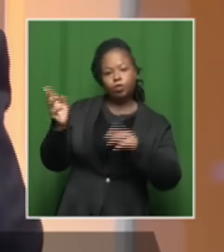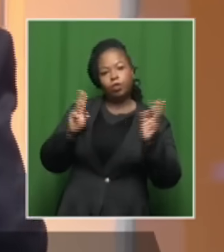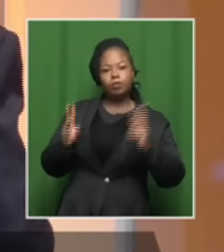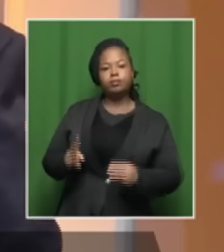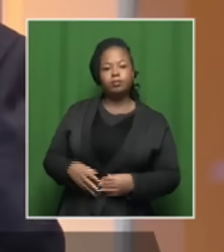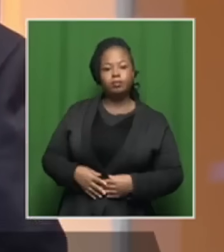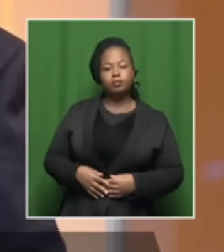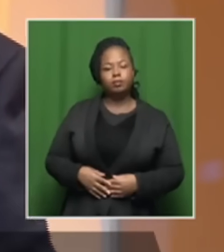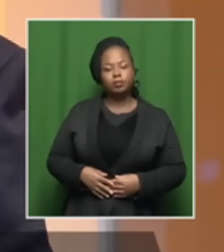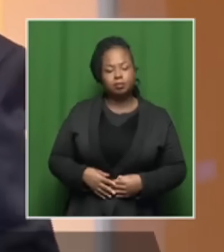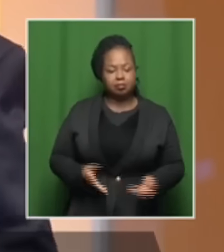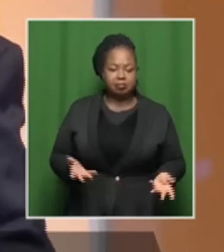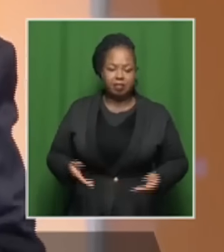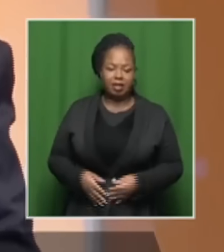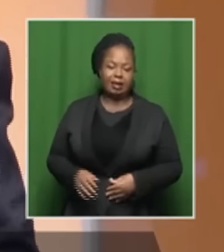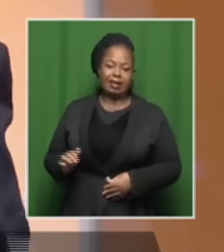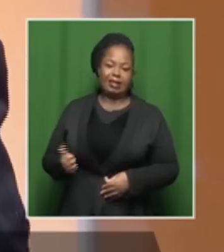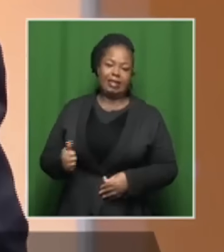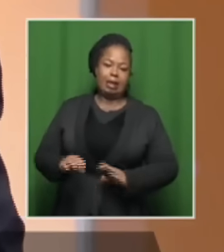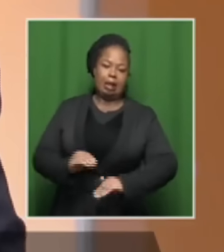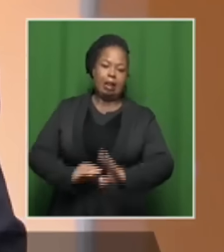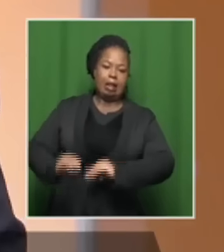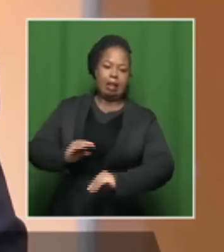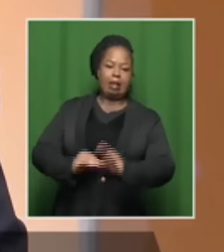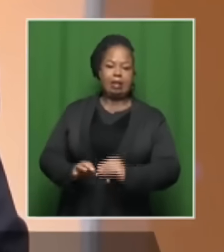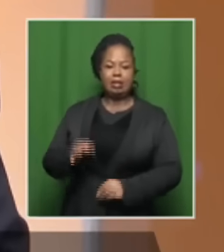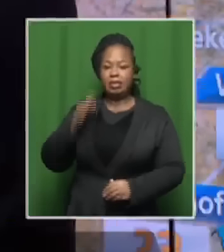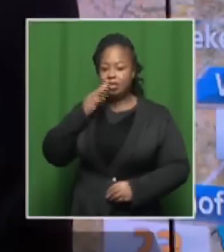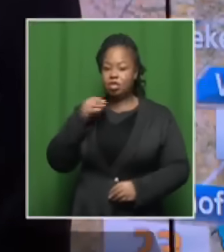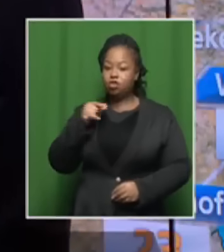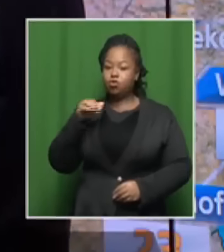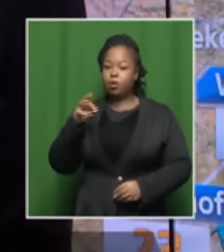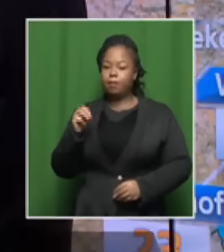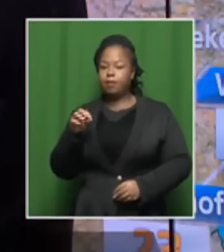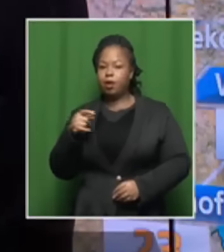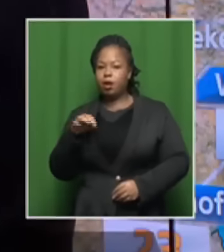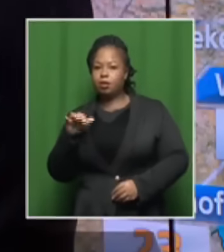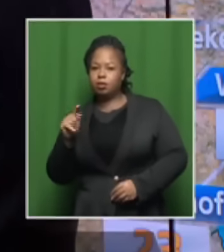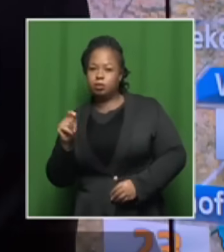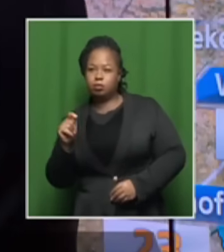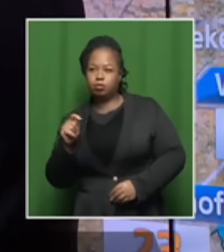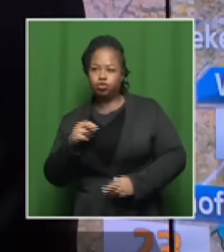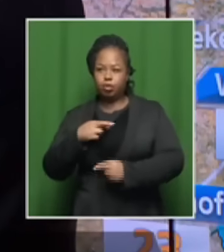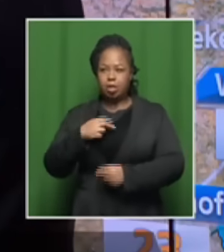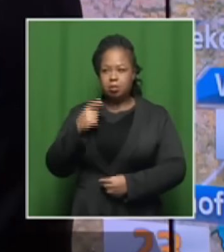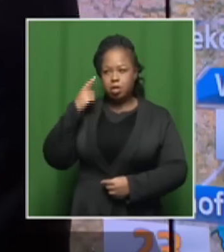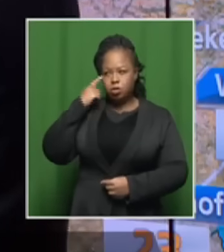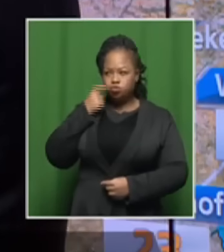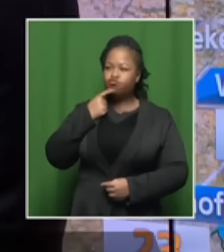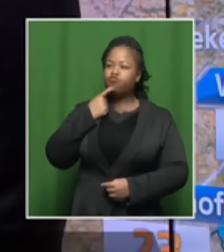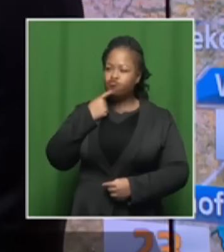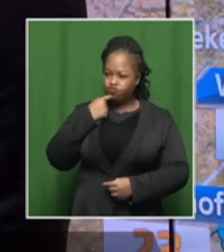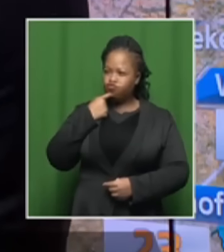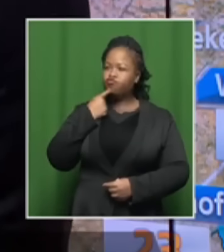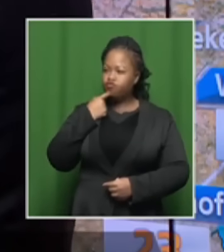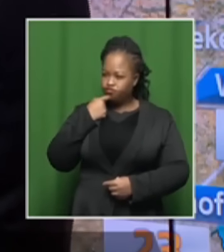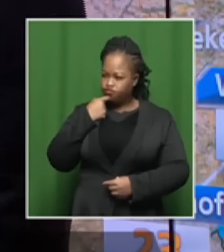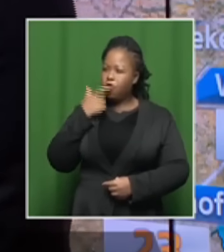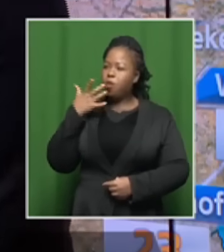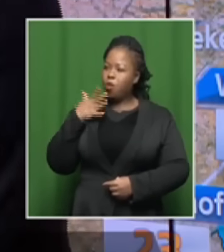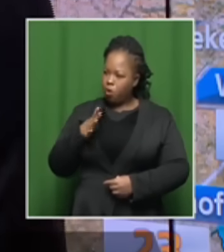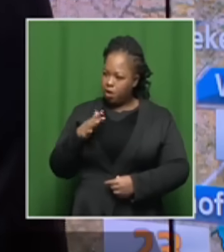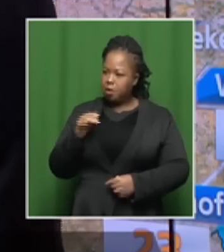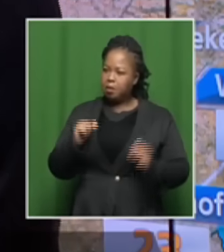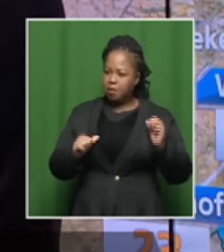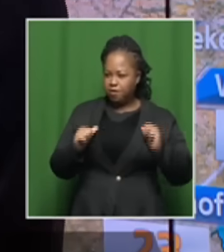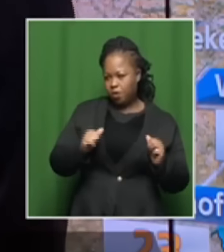Yeah. So then there was this rumour that Graham Hart was retiring. And I thought, well, I want to that sounds like I want to fun. be a performer and